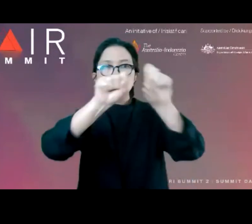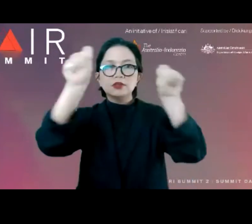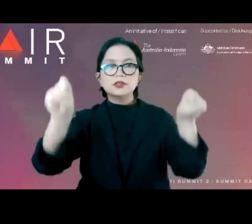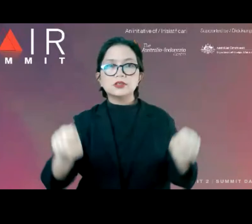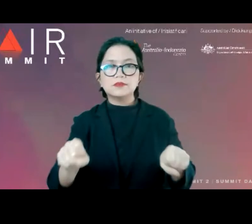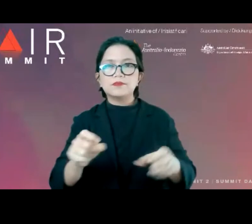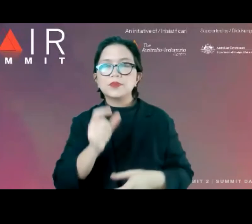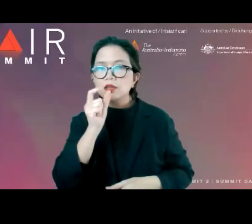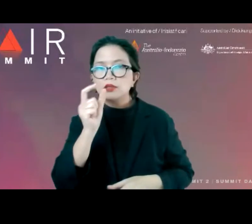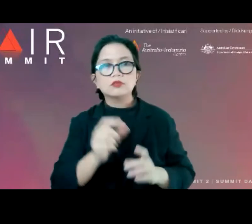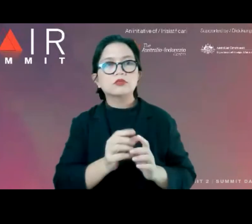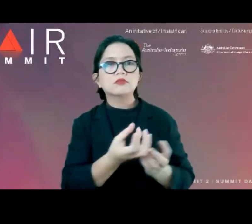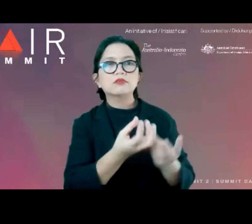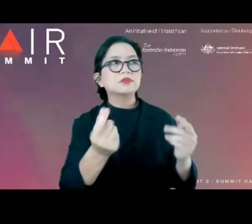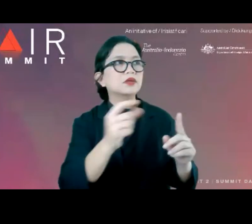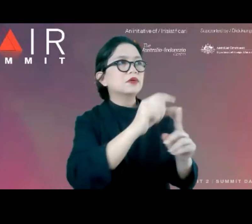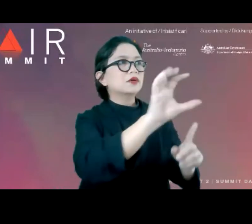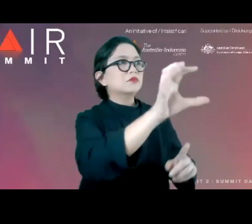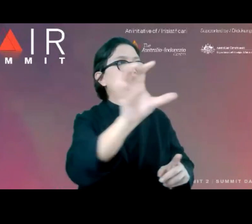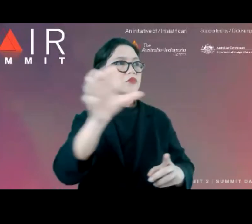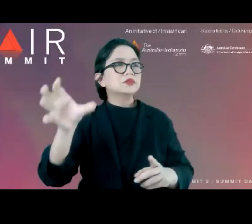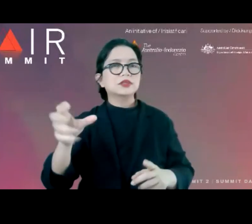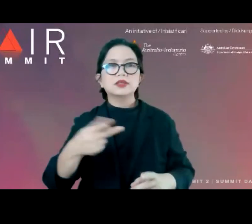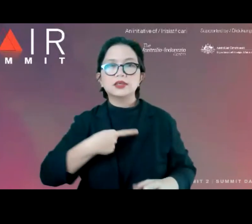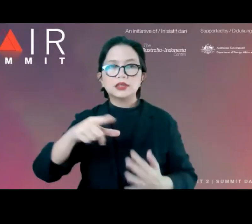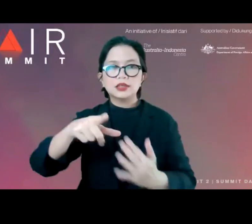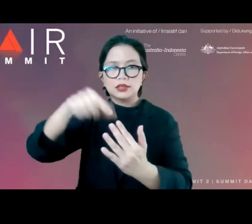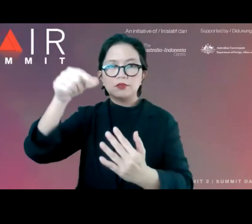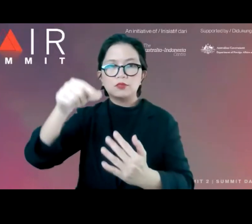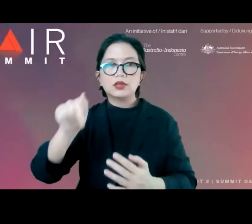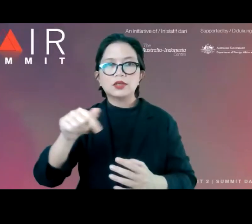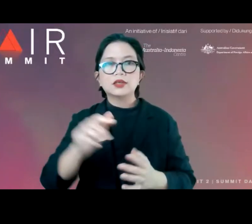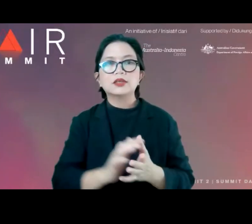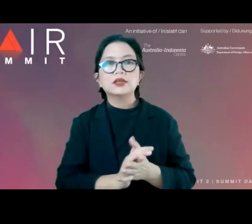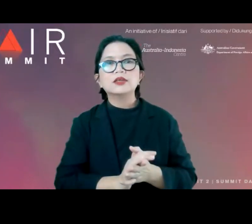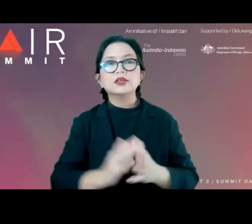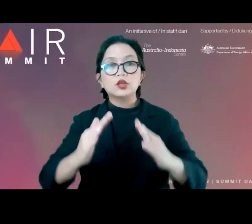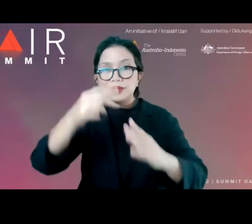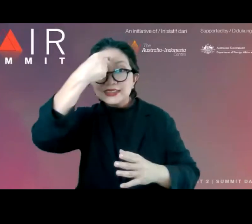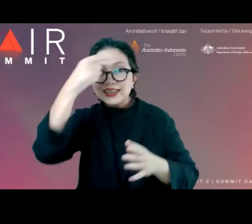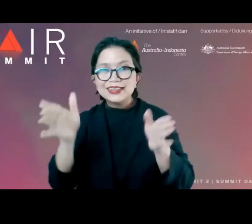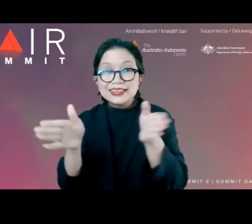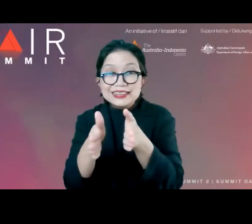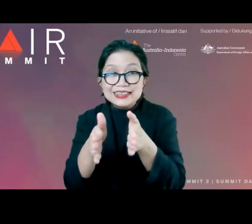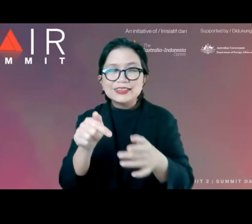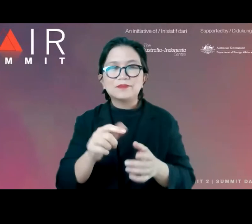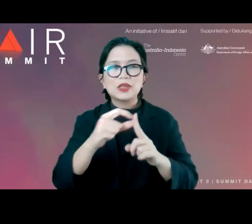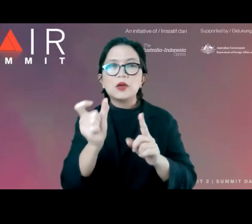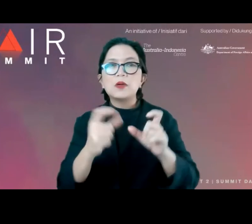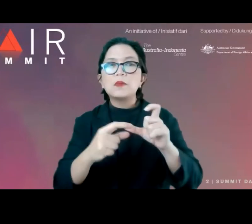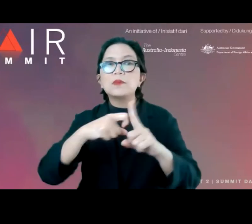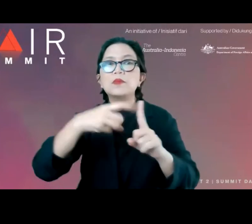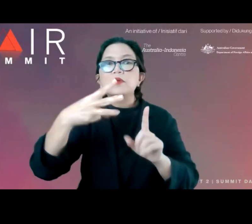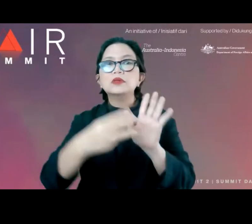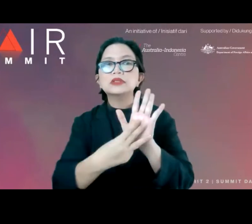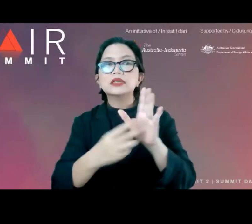And we found, for instance, that in the puskesmas, in the primary healthcare centers, there are 77 different